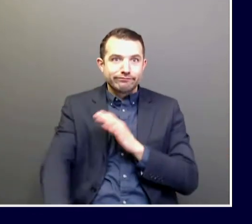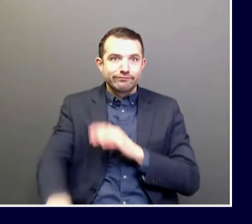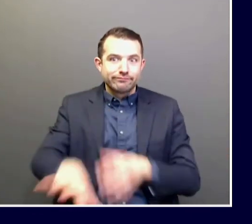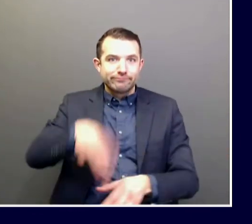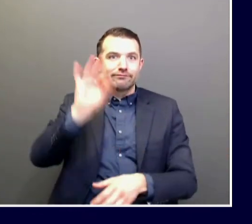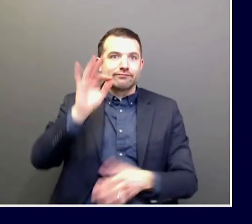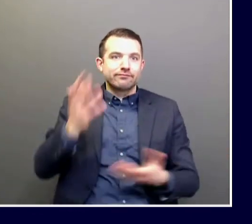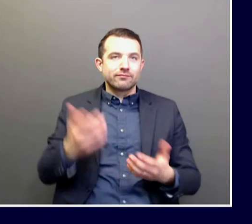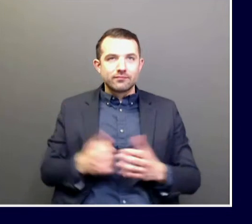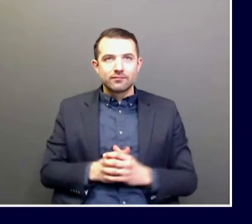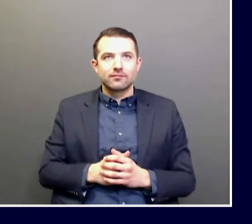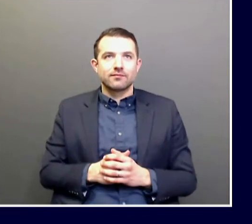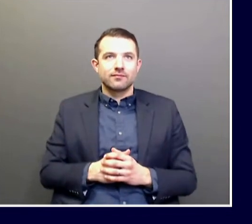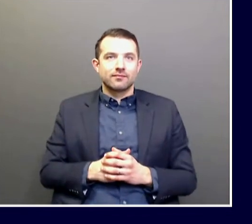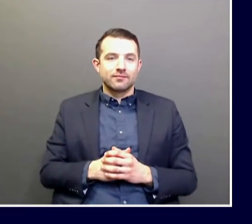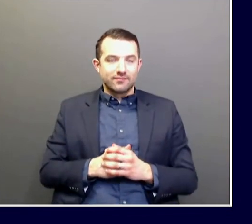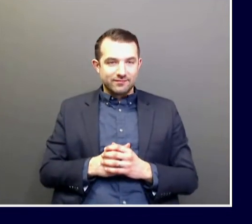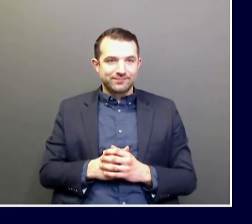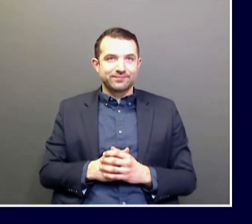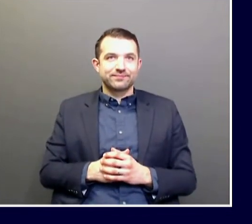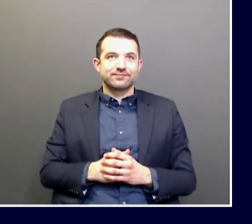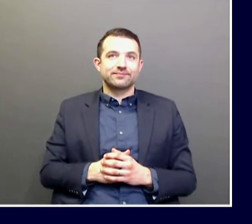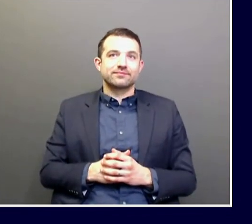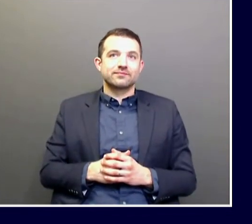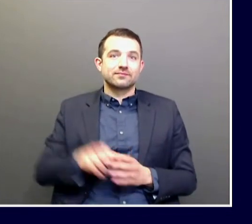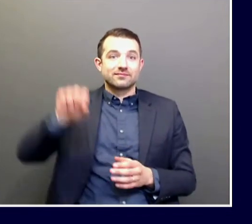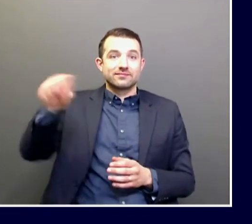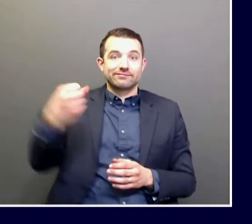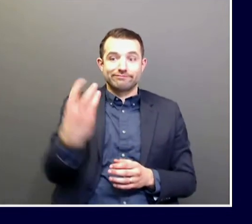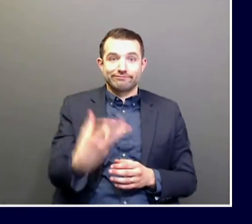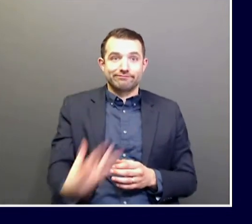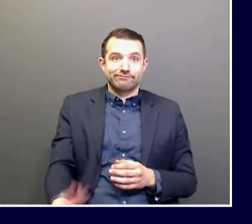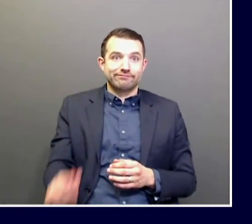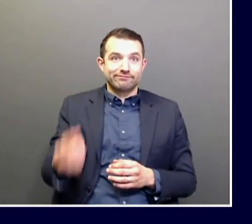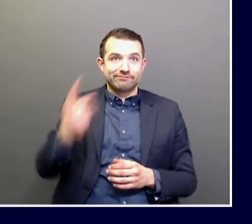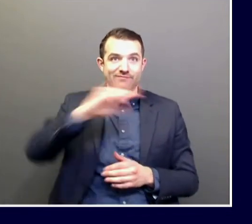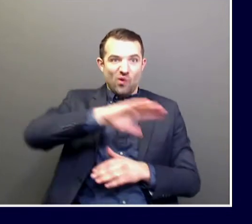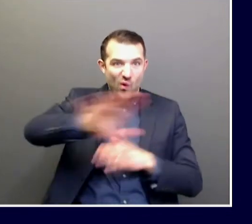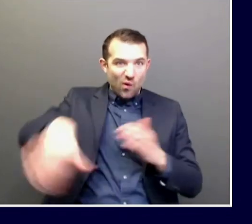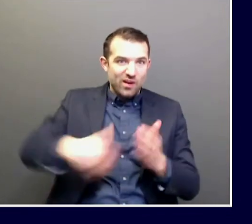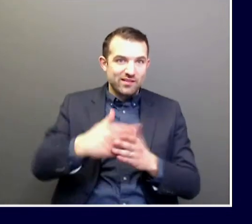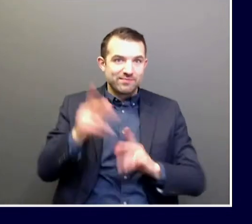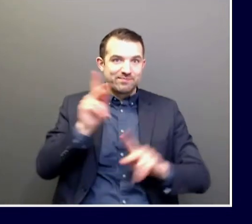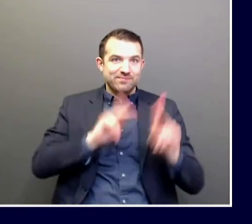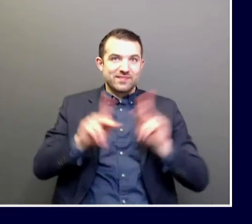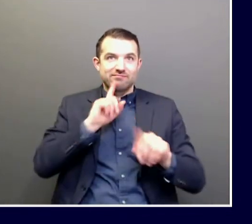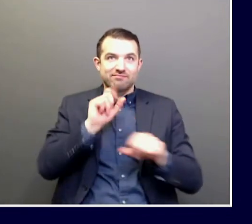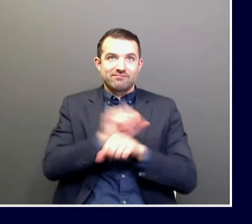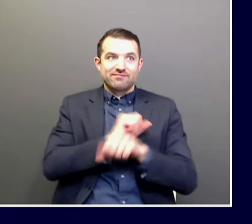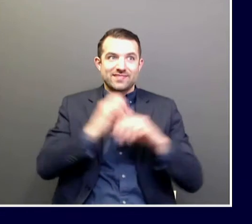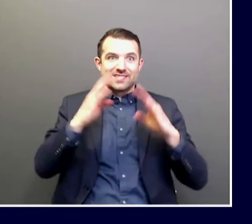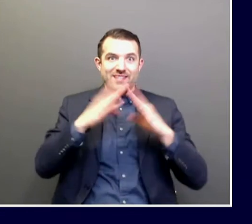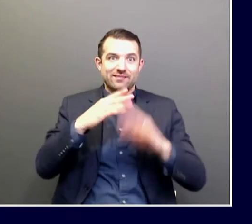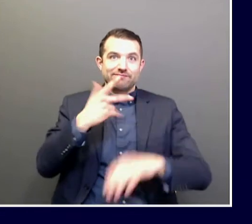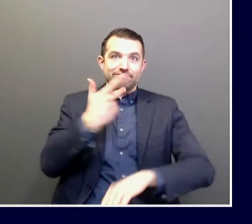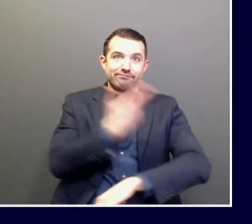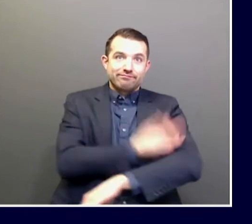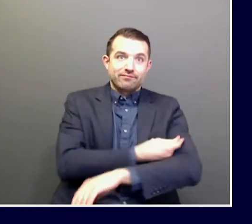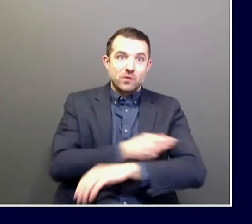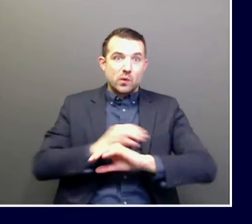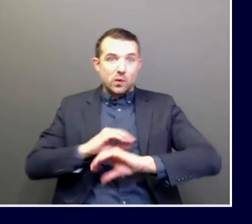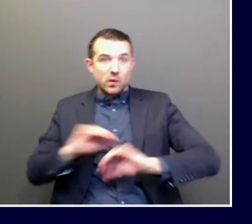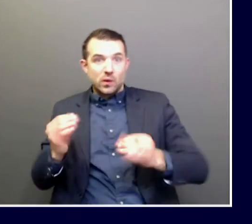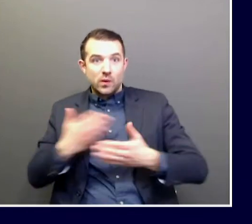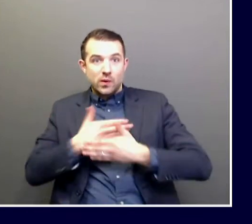equalizer. Because it samples from the entire population, those who are vaccinated and unvaccinated, those who are symptomatic